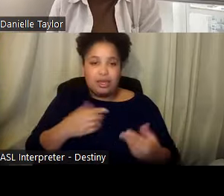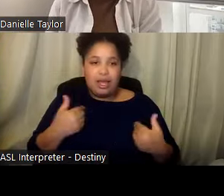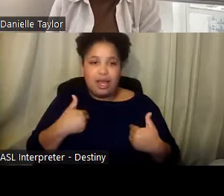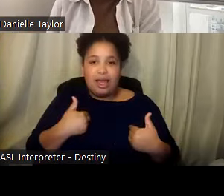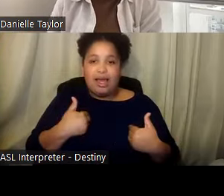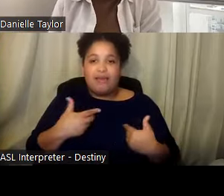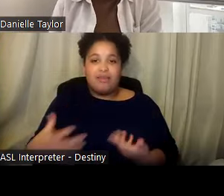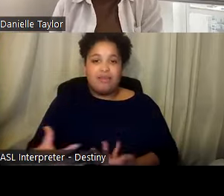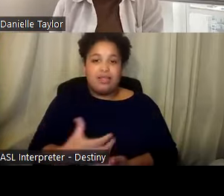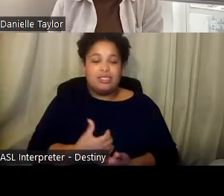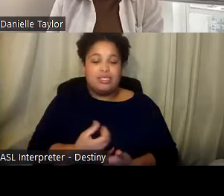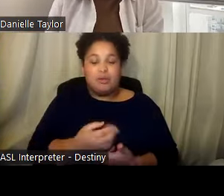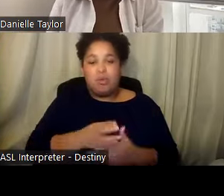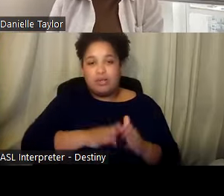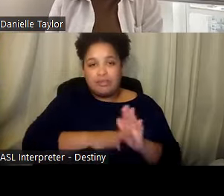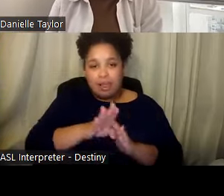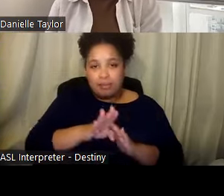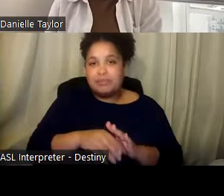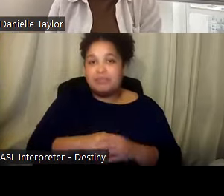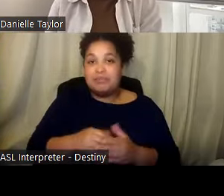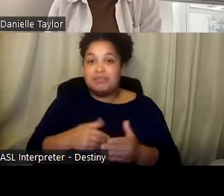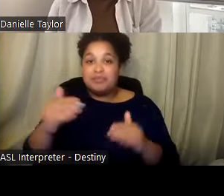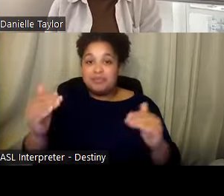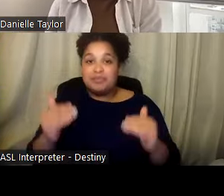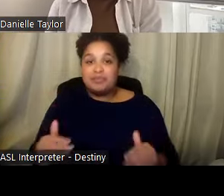or collated so far. Next slide.